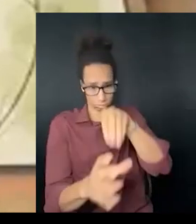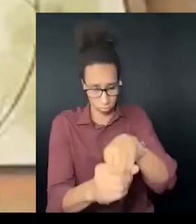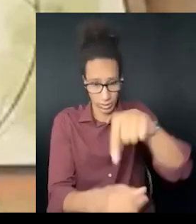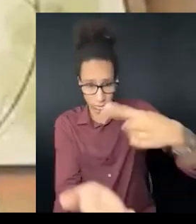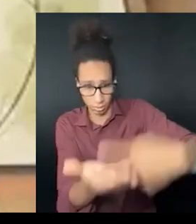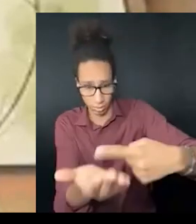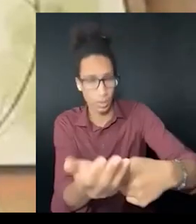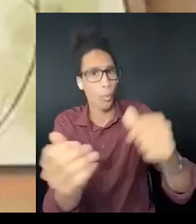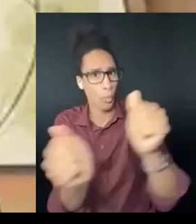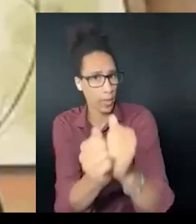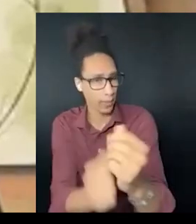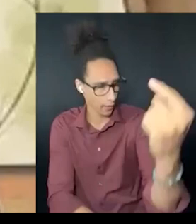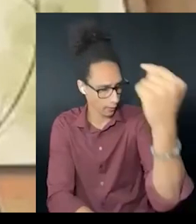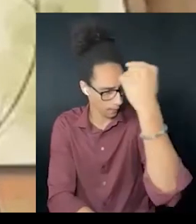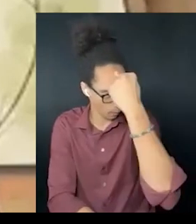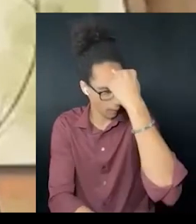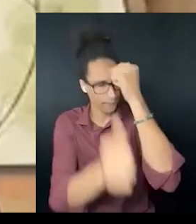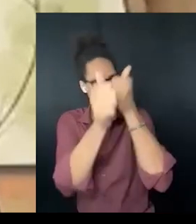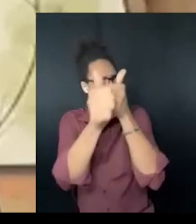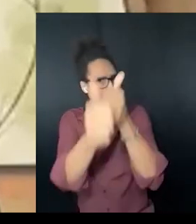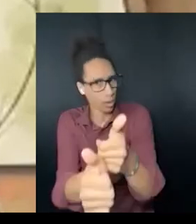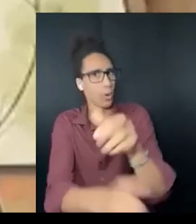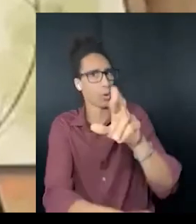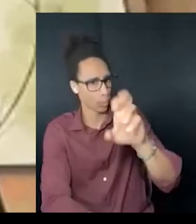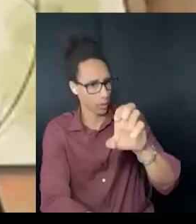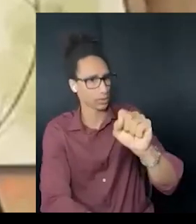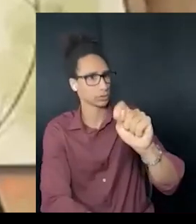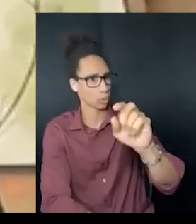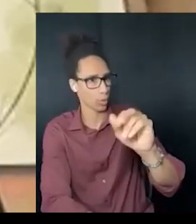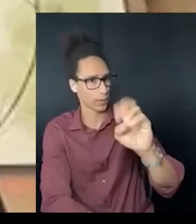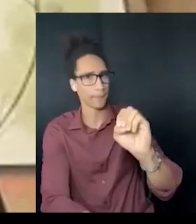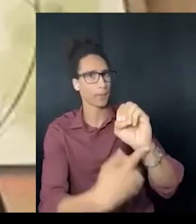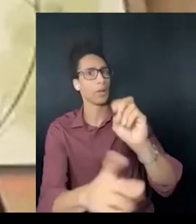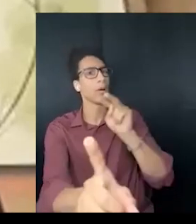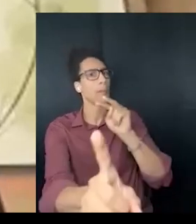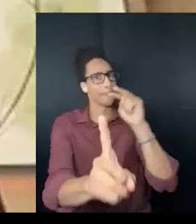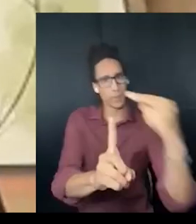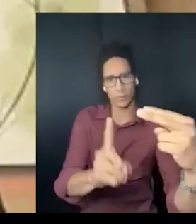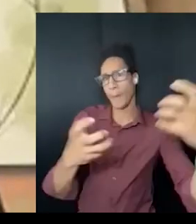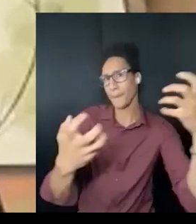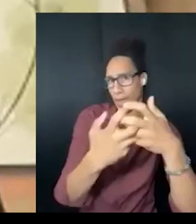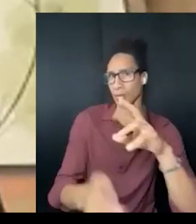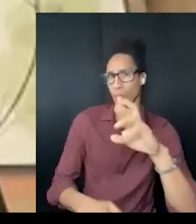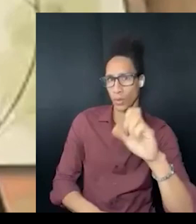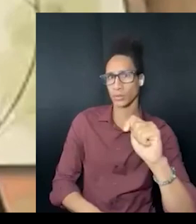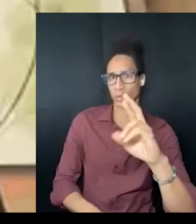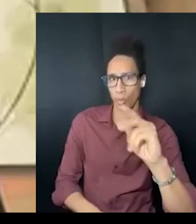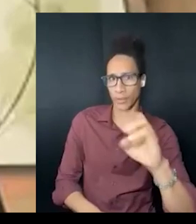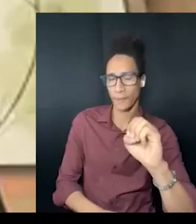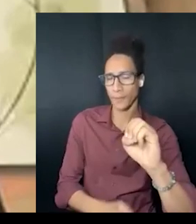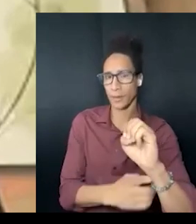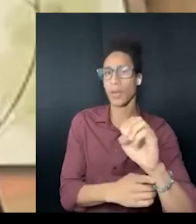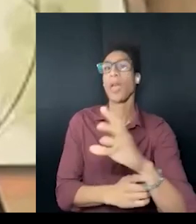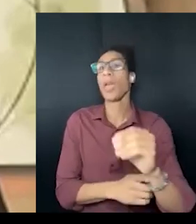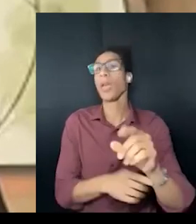practices lens in mind. And what do we mean by that? First, we encourage each of us to be present to ourselves.